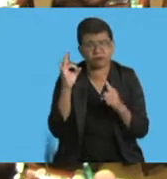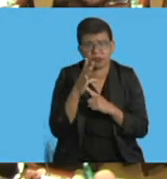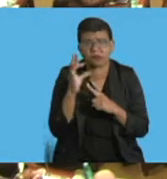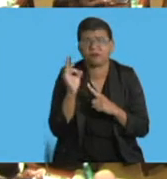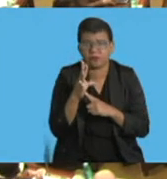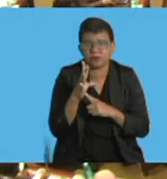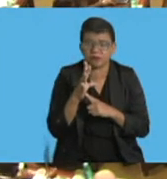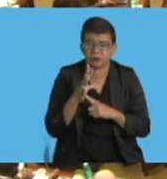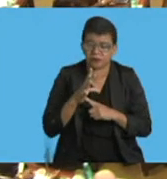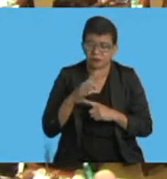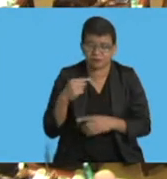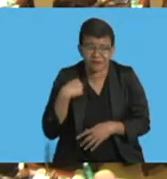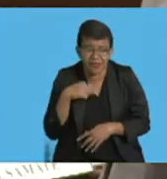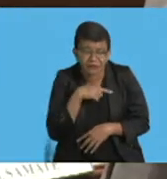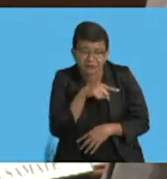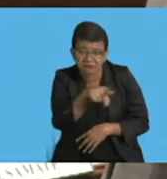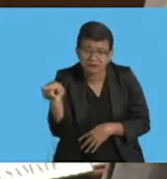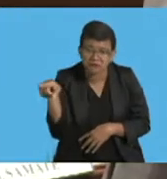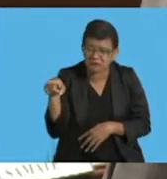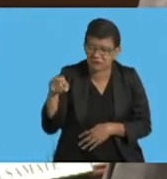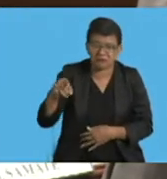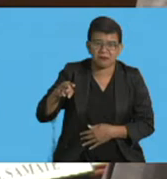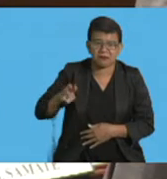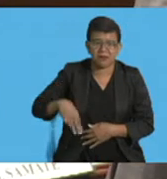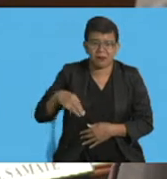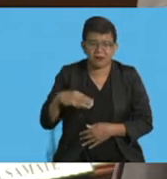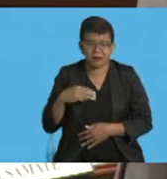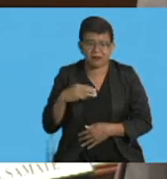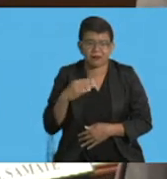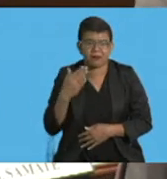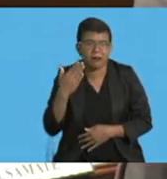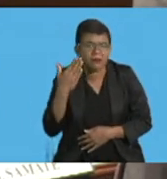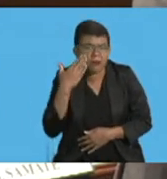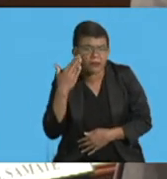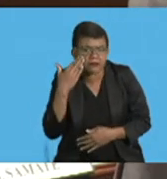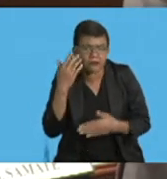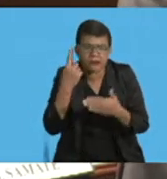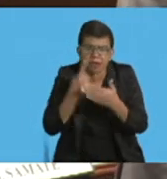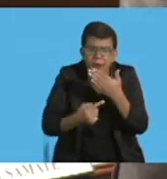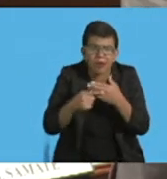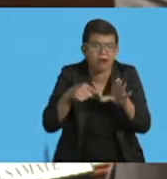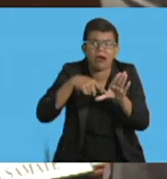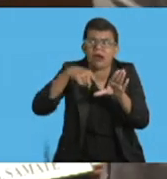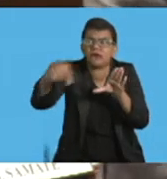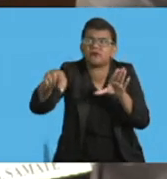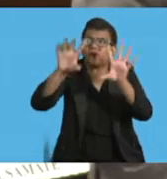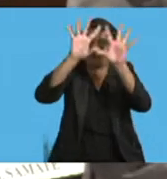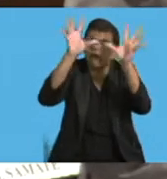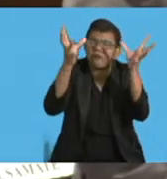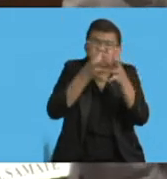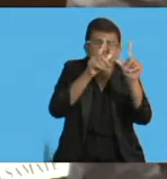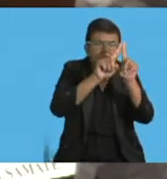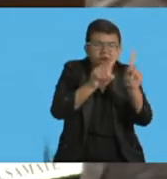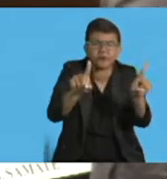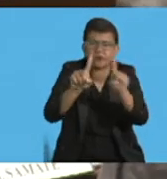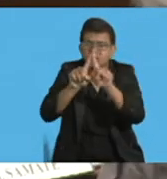us, as members of Parliament, to be aware of what is happening outside Fiji, in particular the overall economic situation globally. Mr.